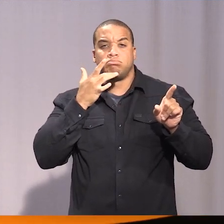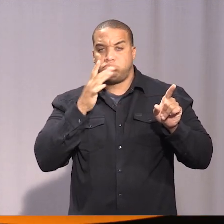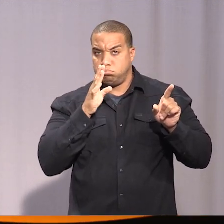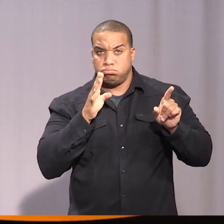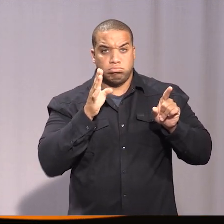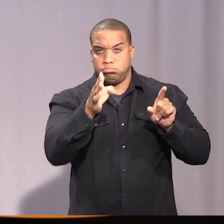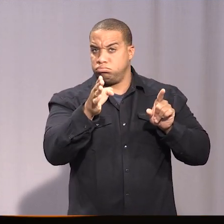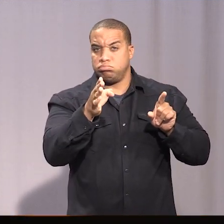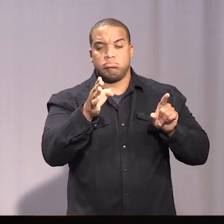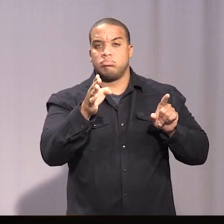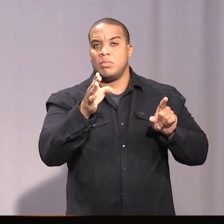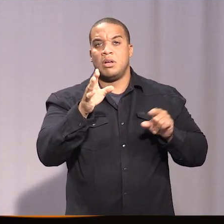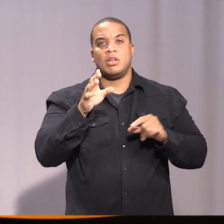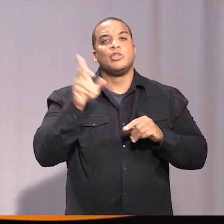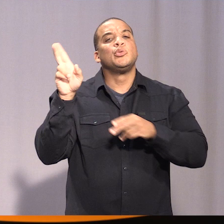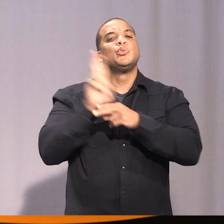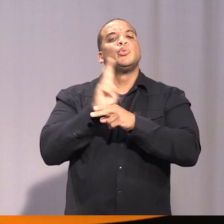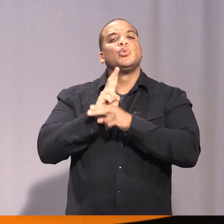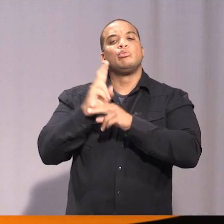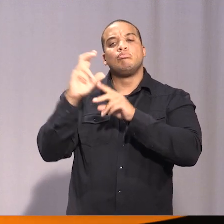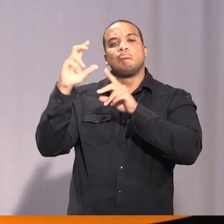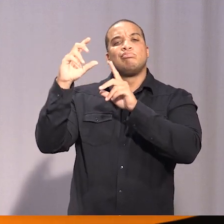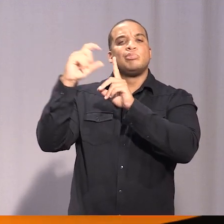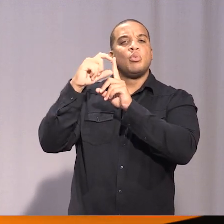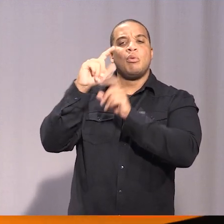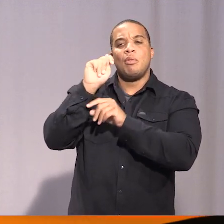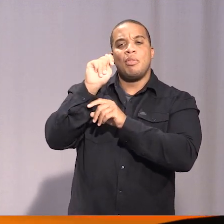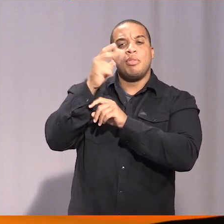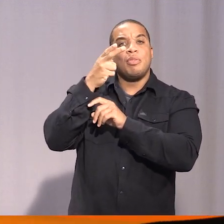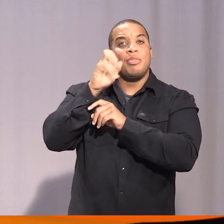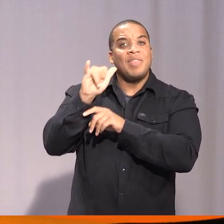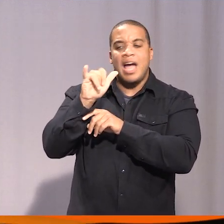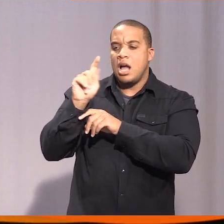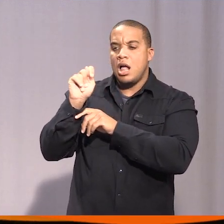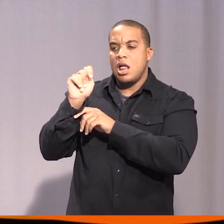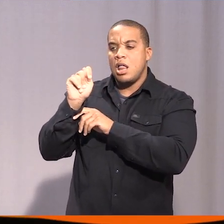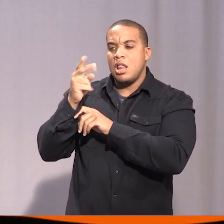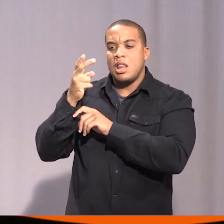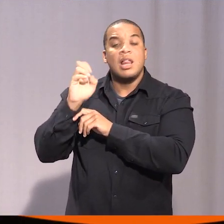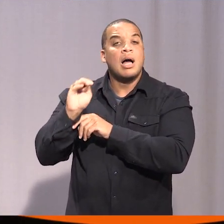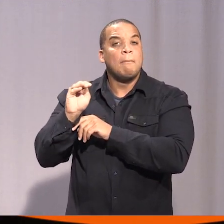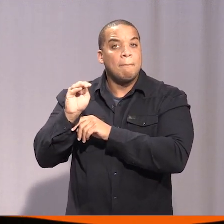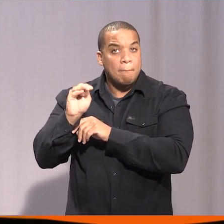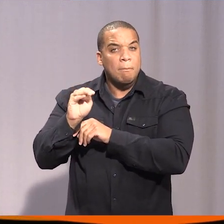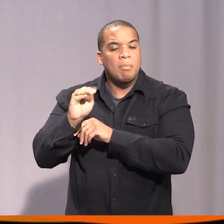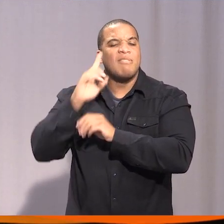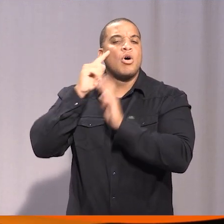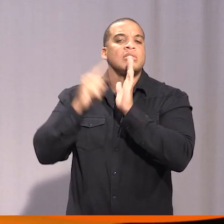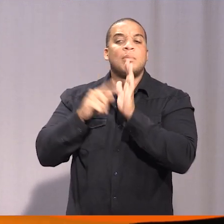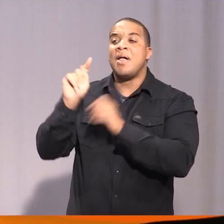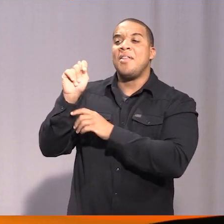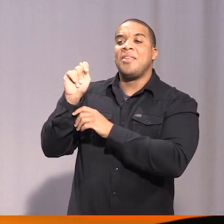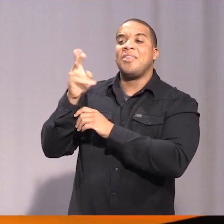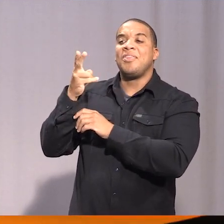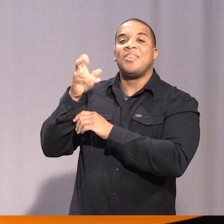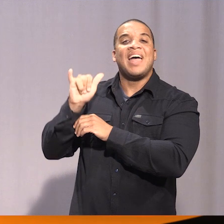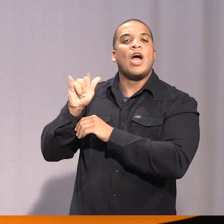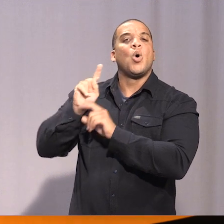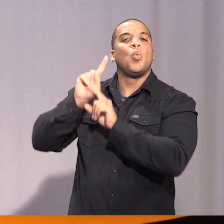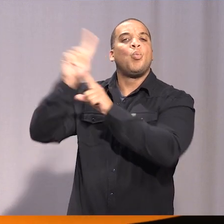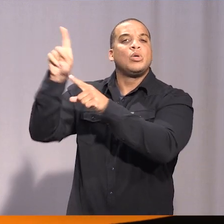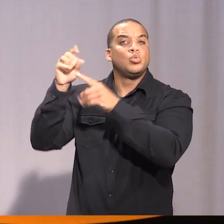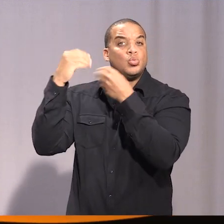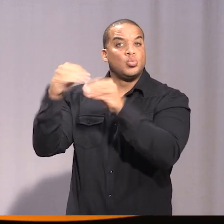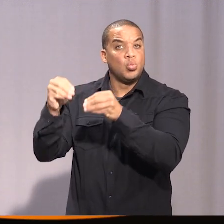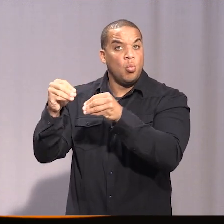these pronouns, and they prefer to use the pronoun they, them. For example, they went to the store, so you